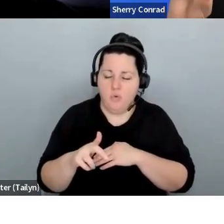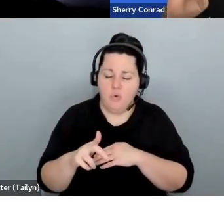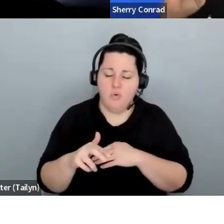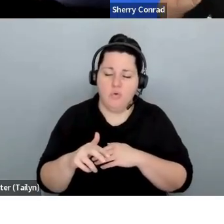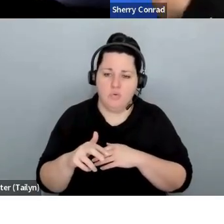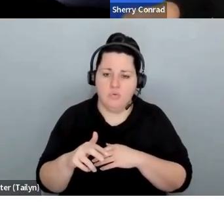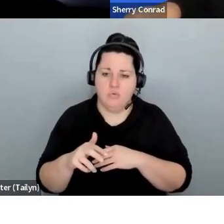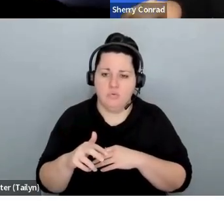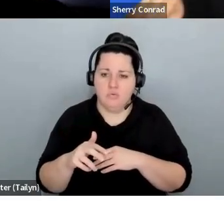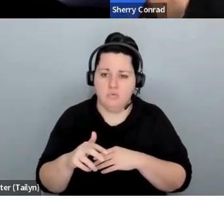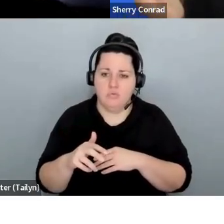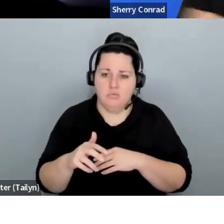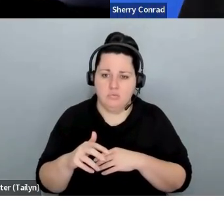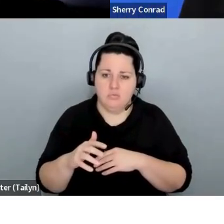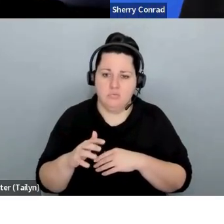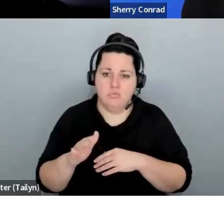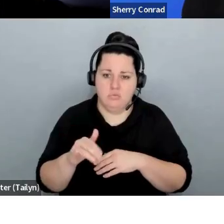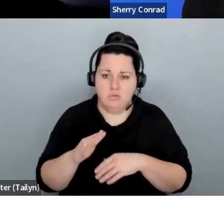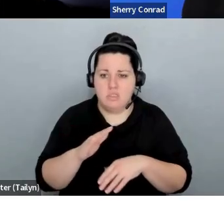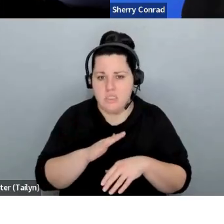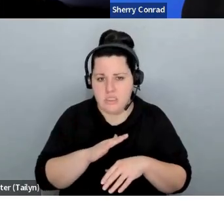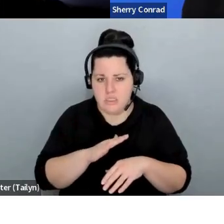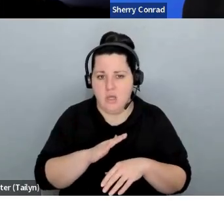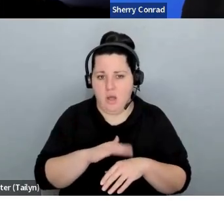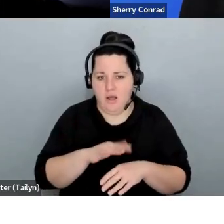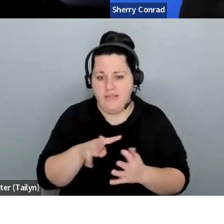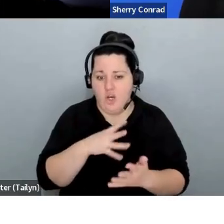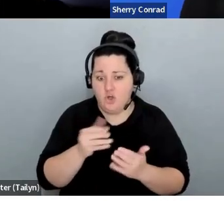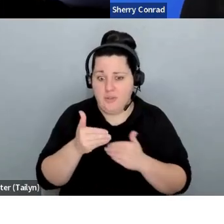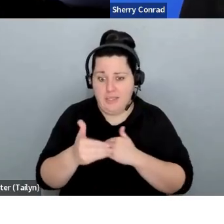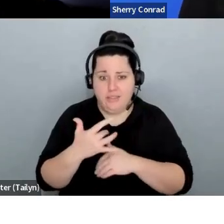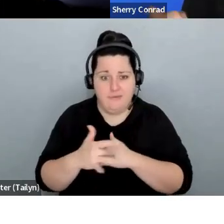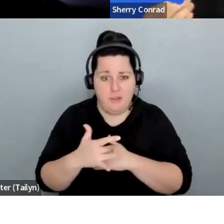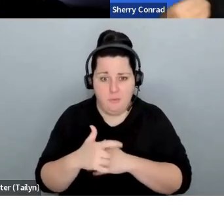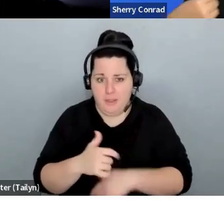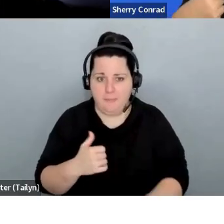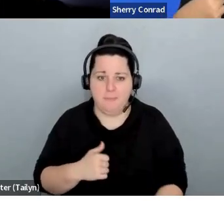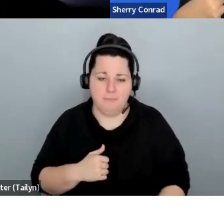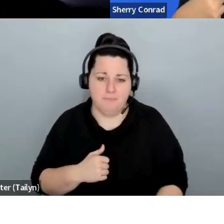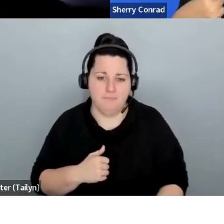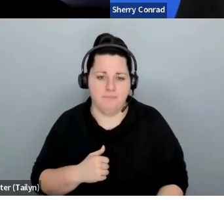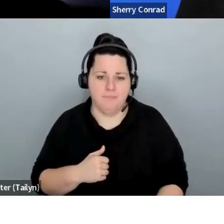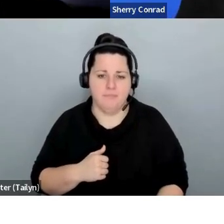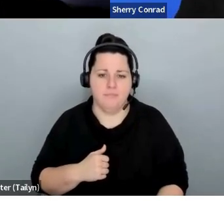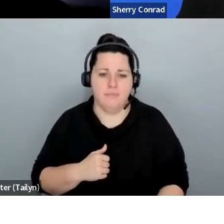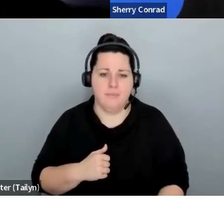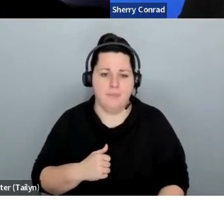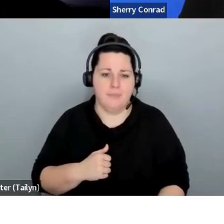on the on our calendar at the next availability.